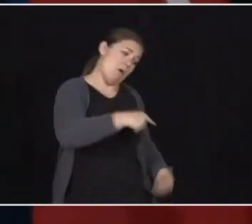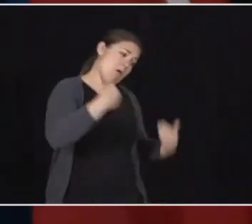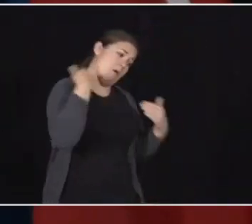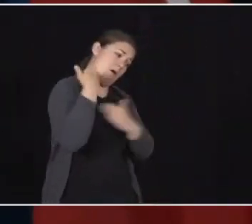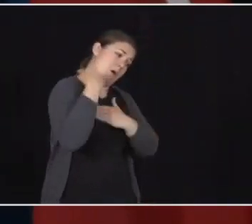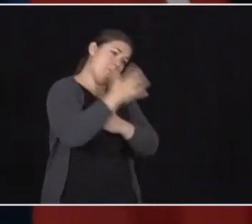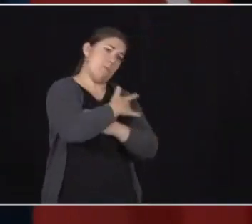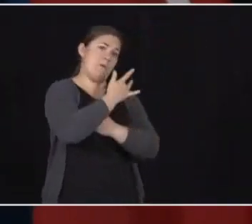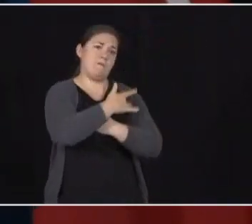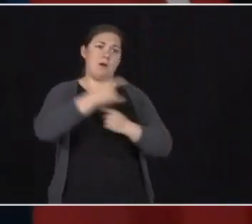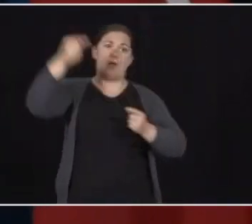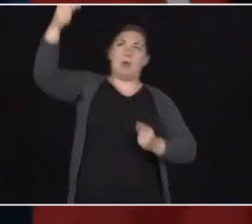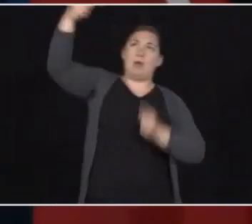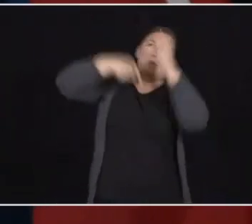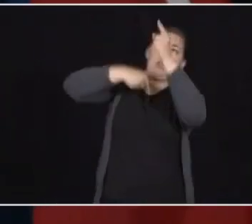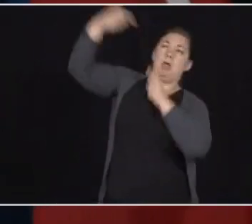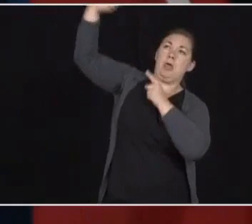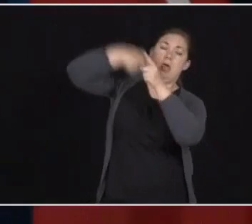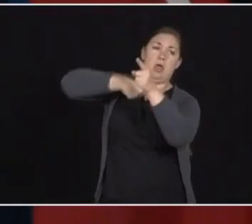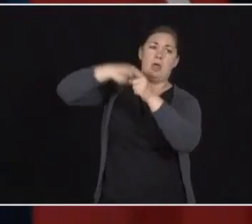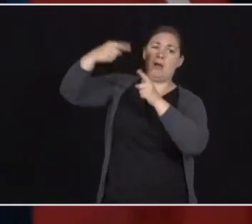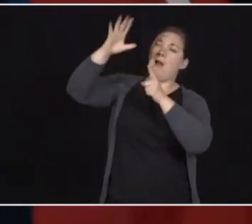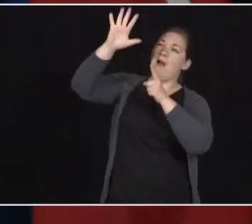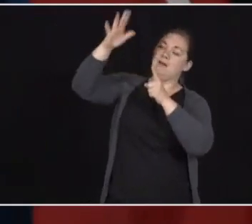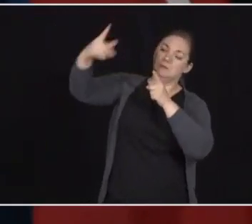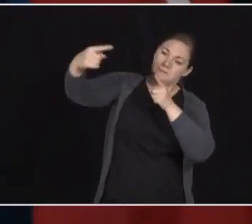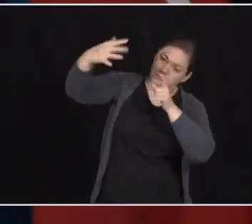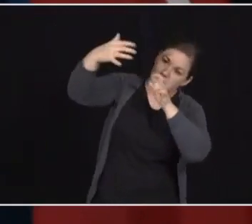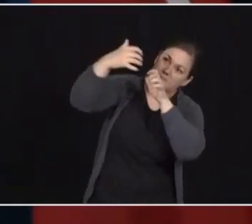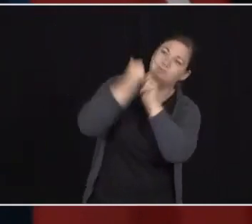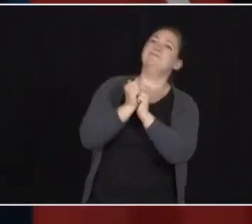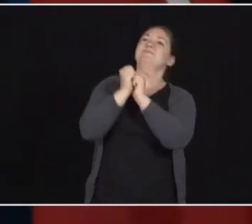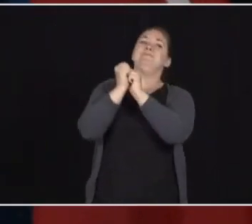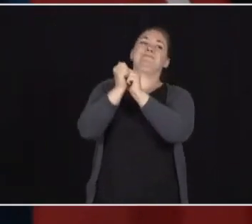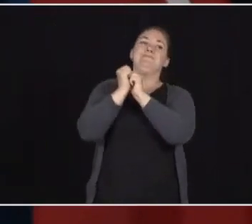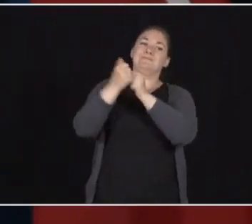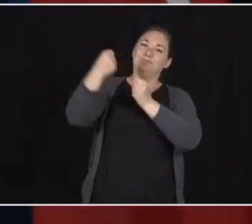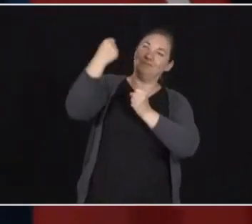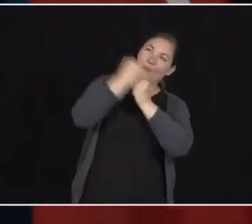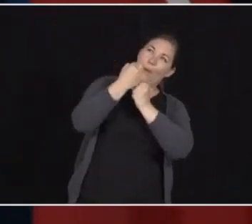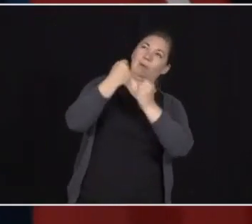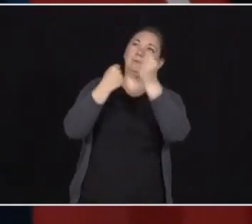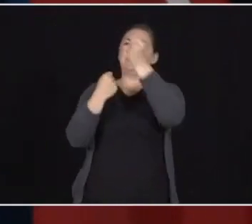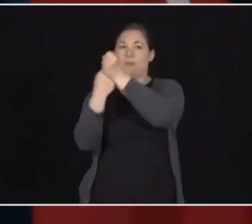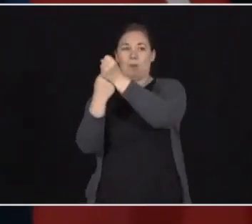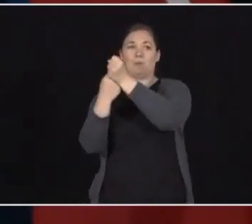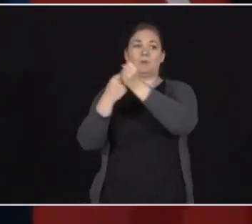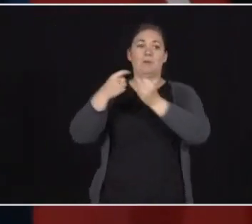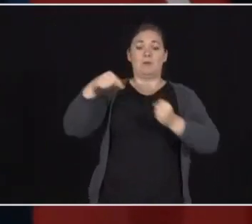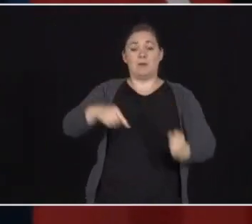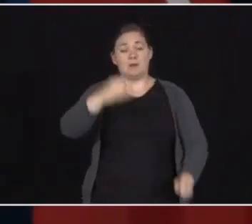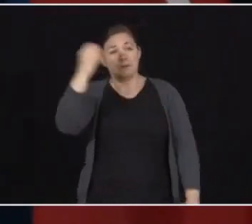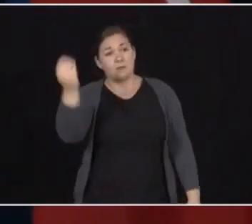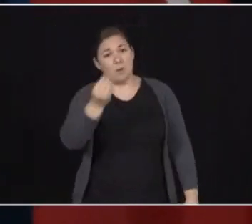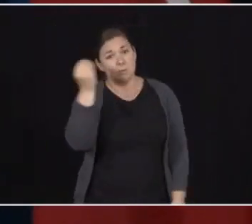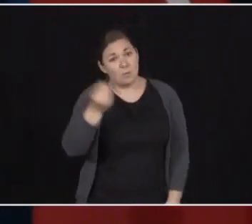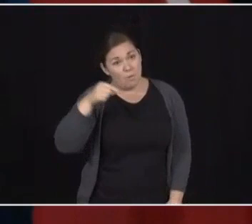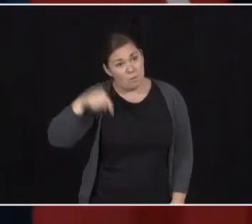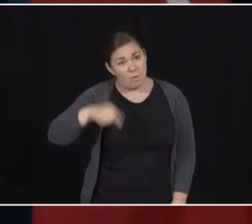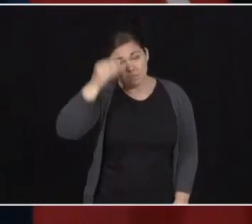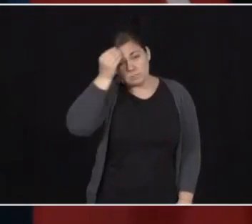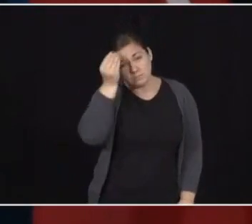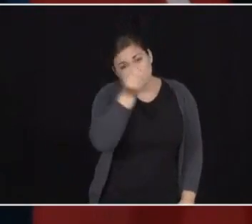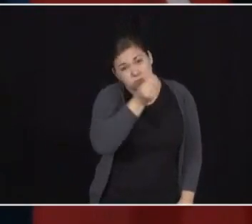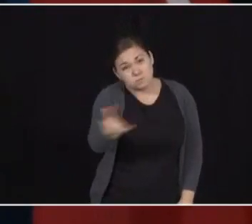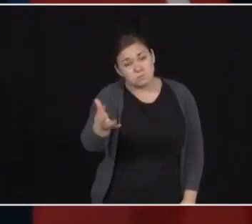this together, we need a support. I just got to remind everyone in Ontario here, and this hasn't come